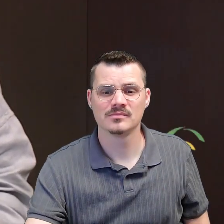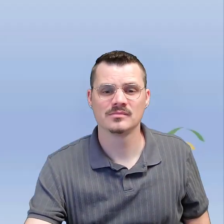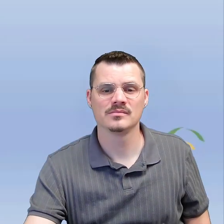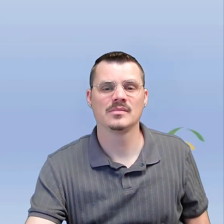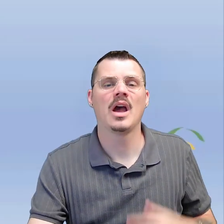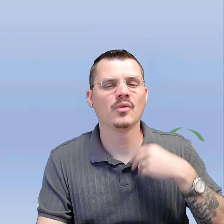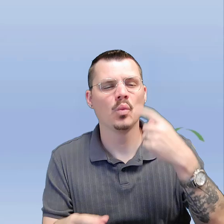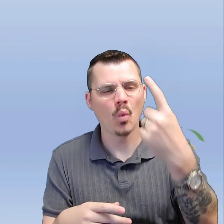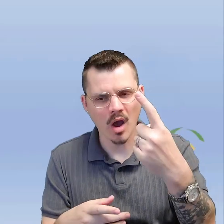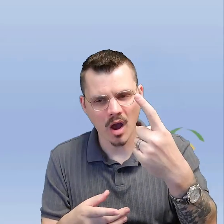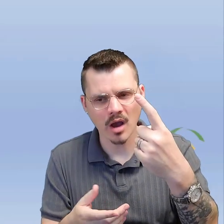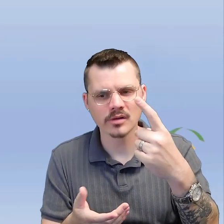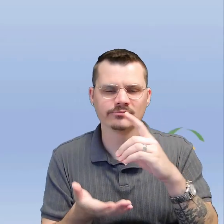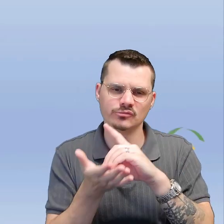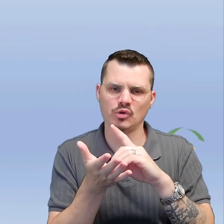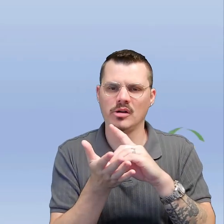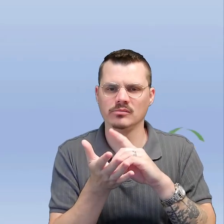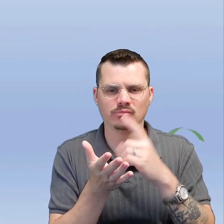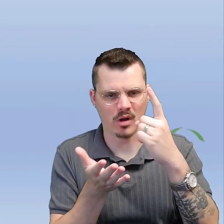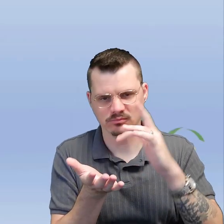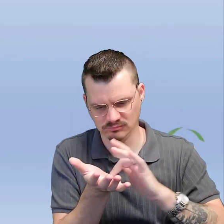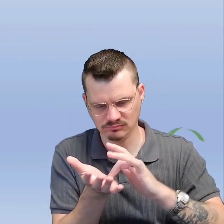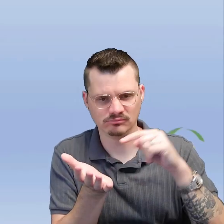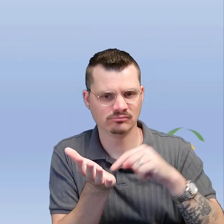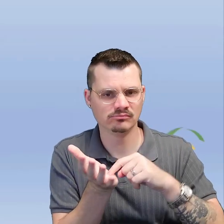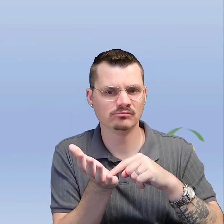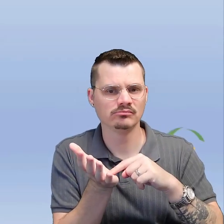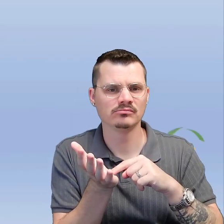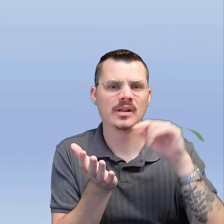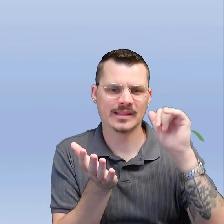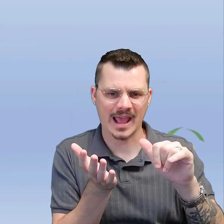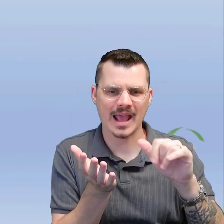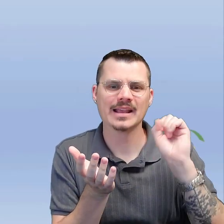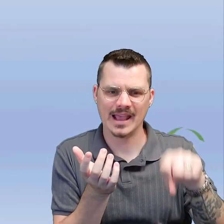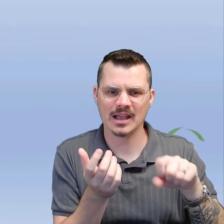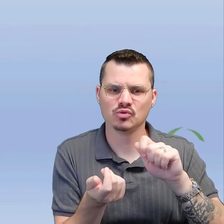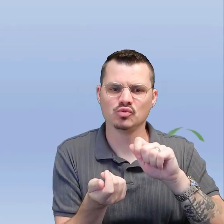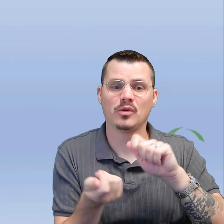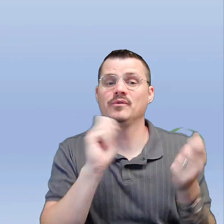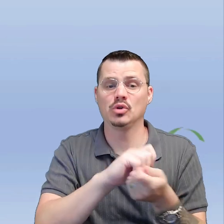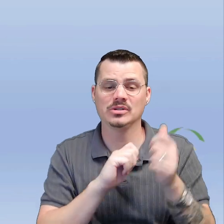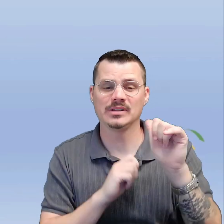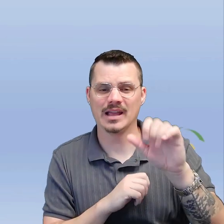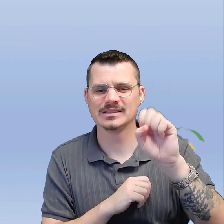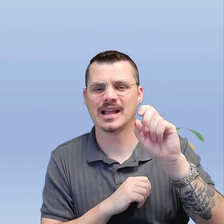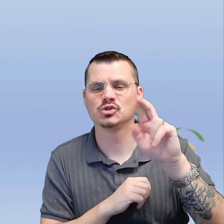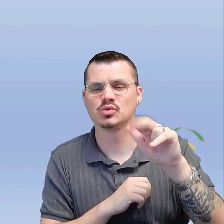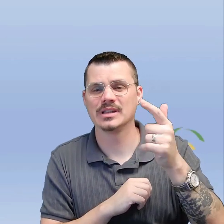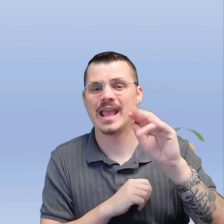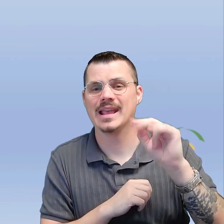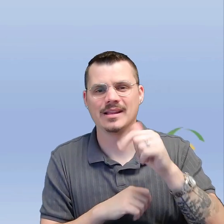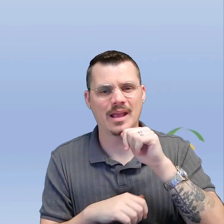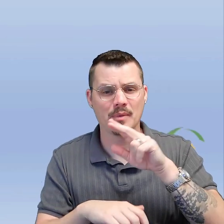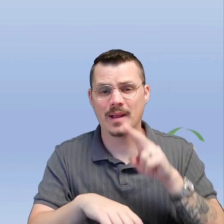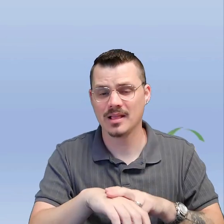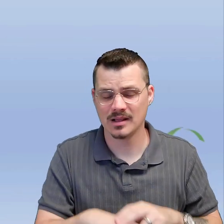There is one drug only, that reverses sensory gating abnormalities.